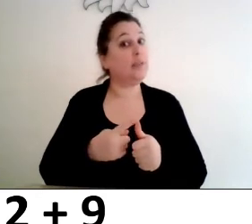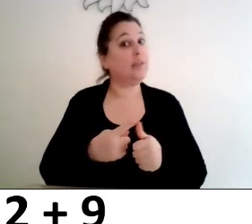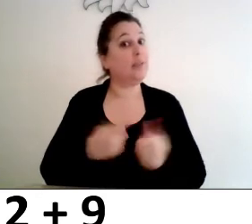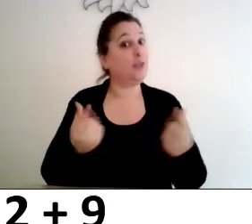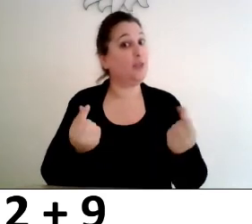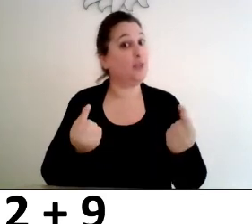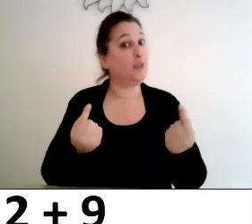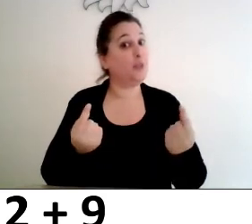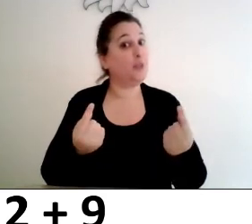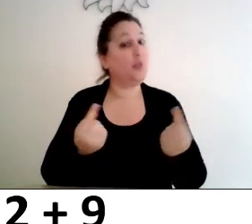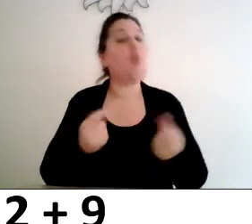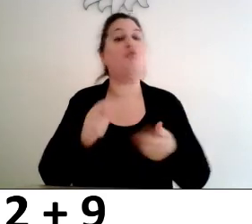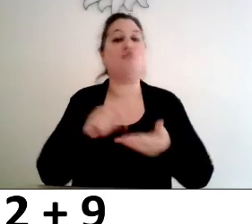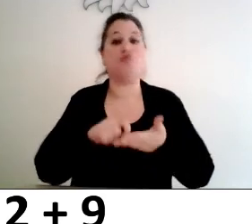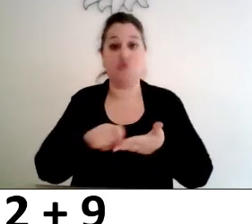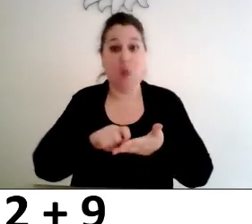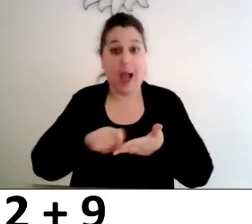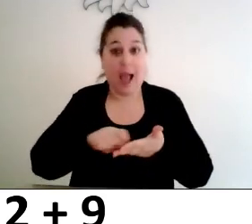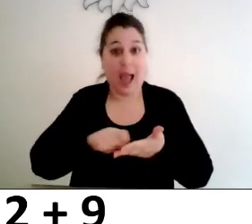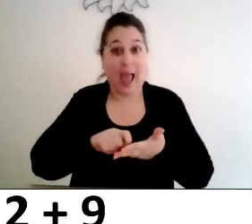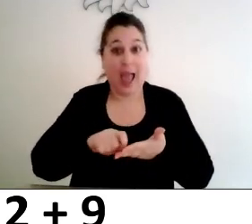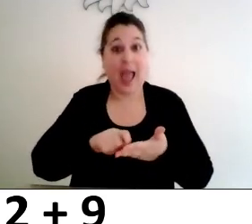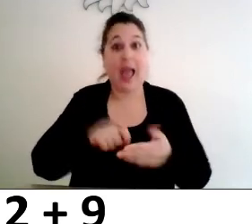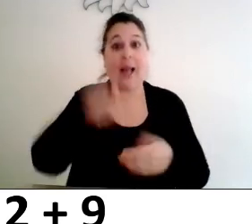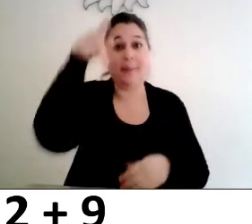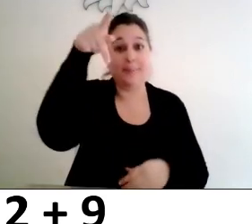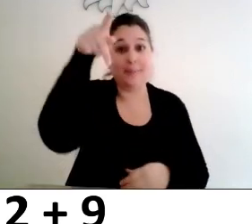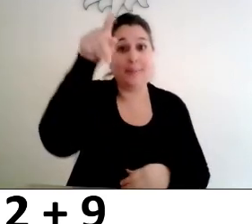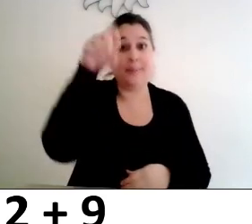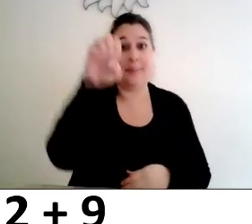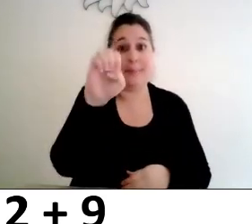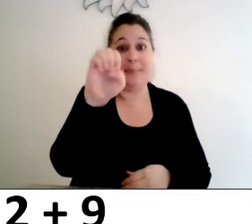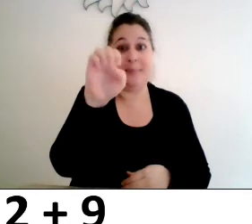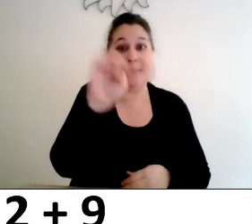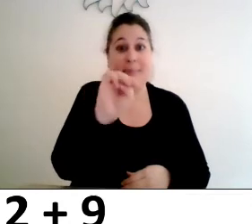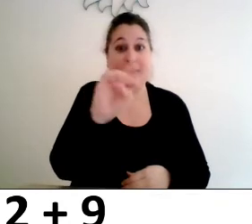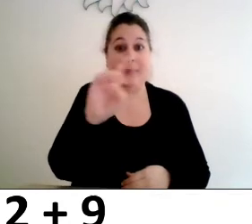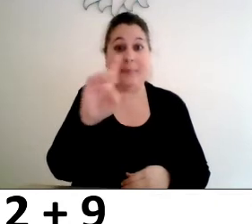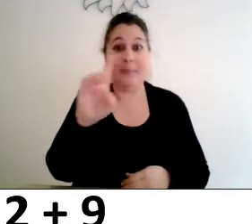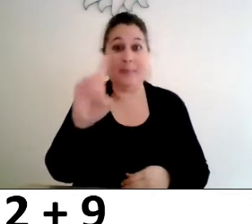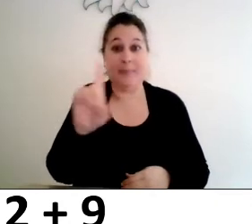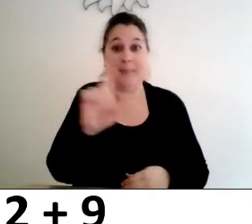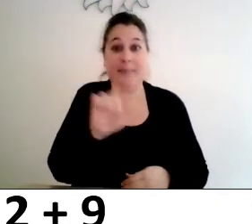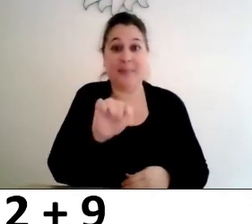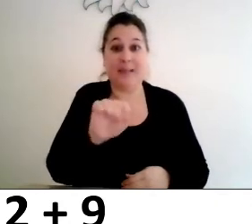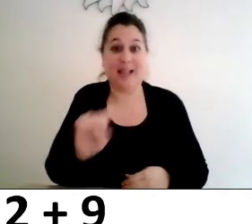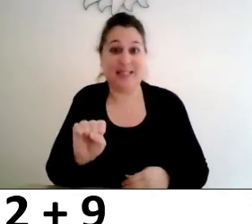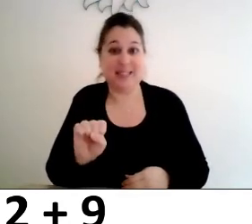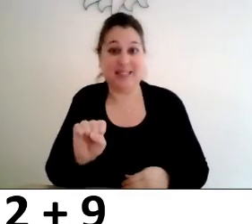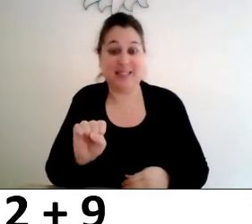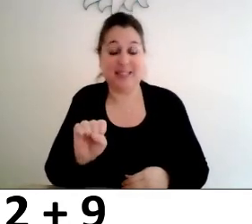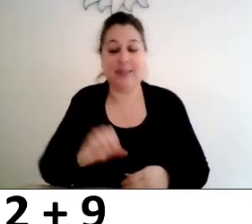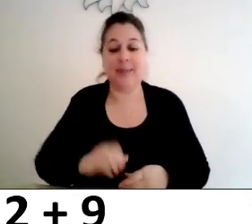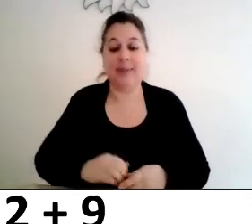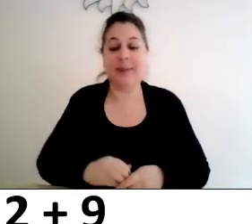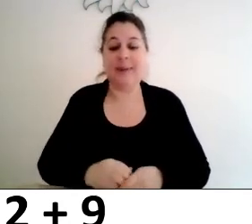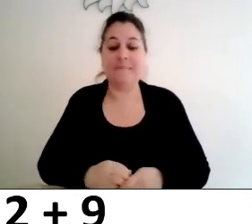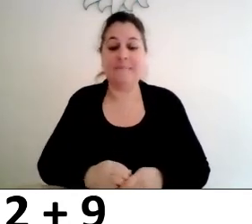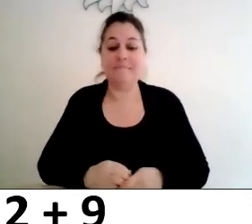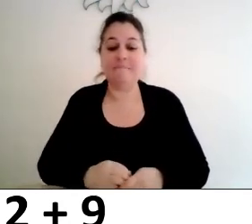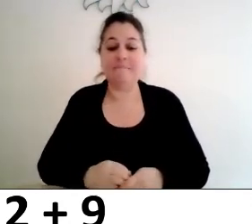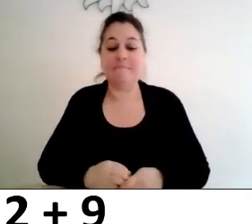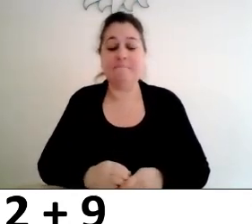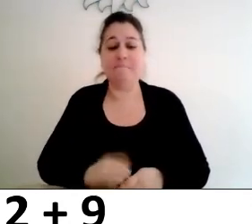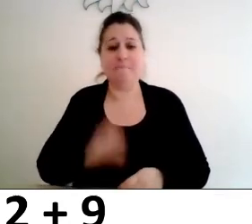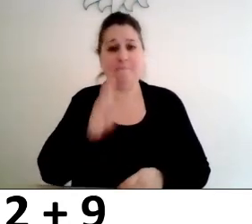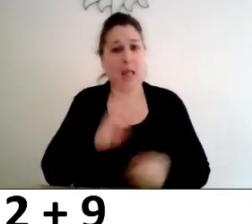these. So I have two examples right here. The first thing we're going to want to do is write out our acronym letters,